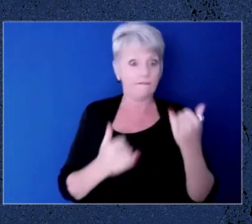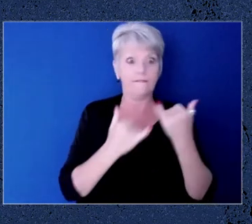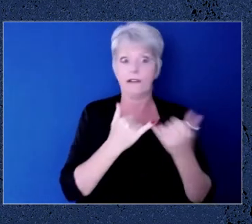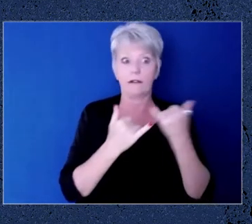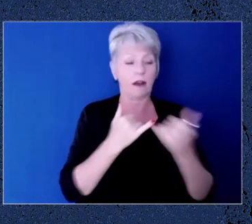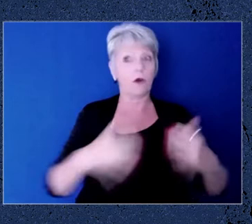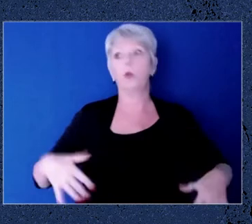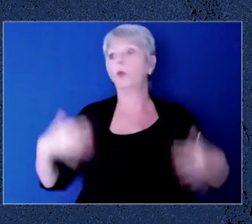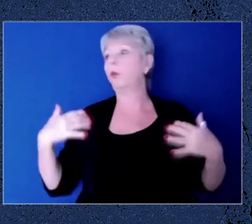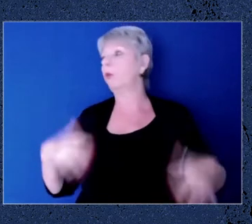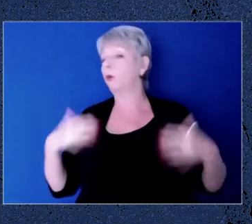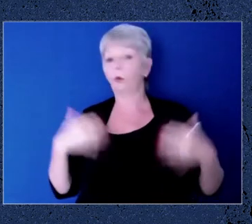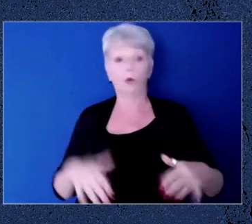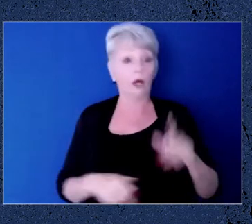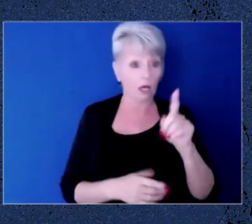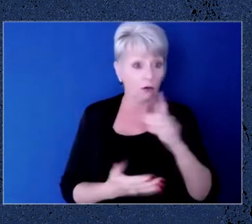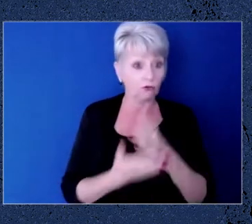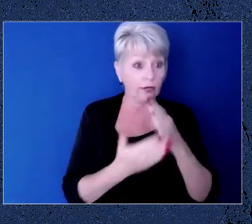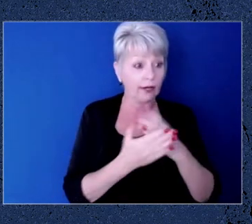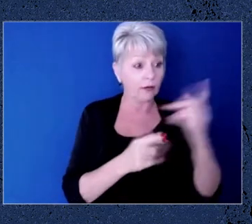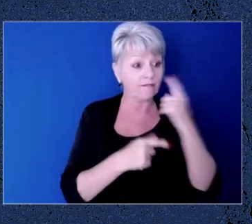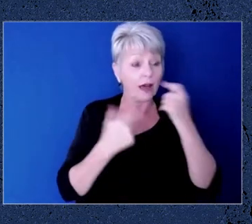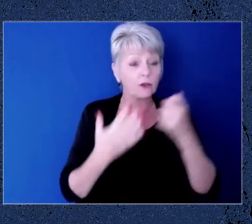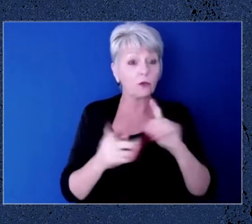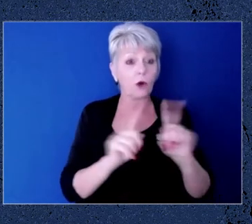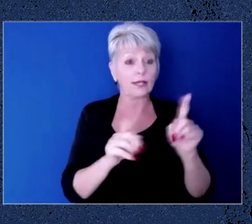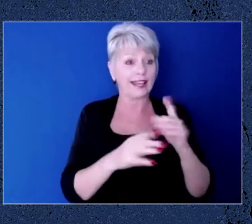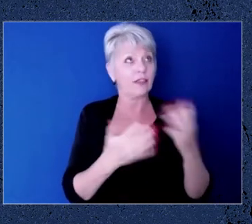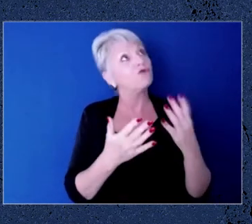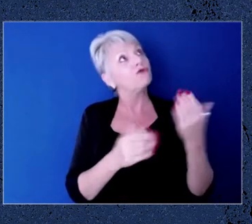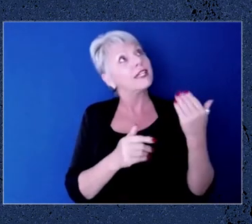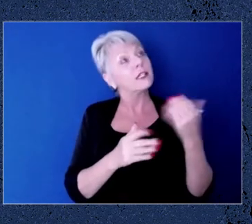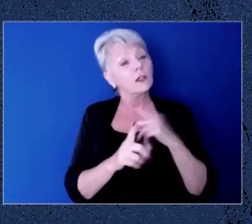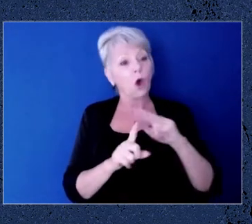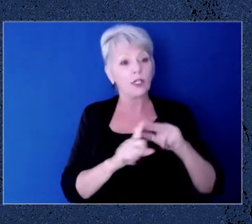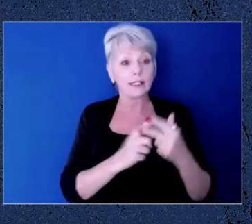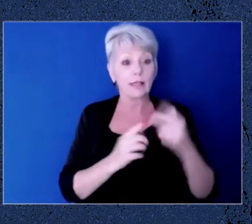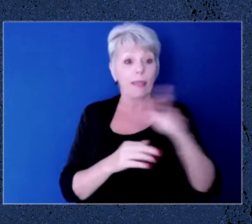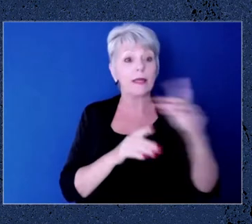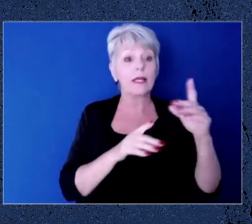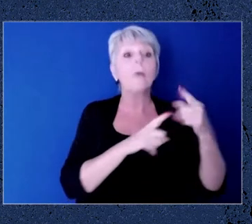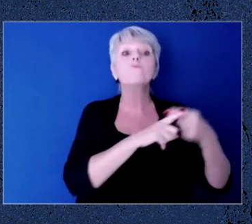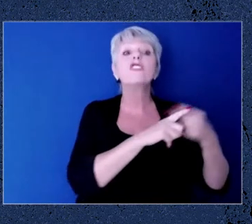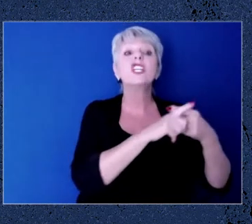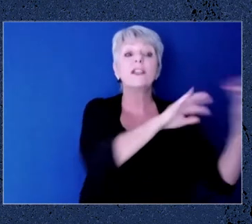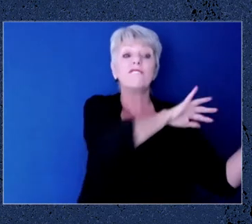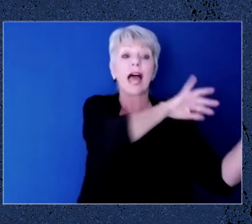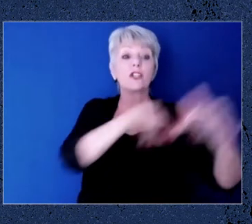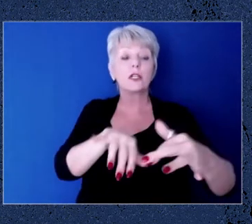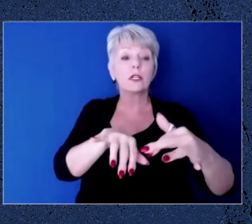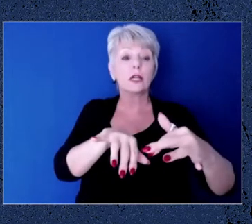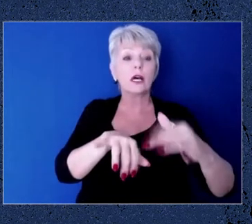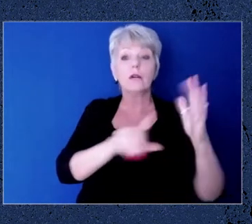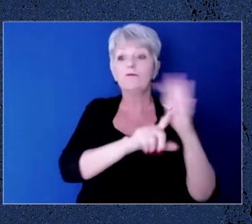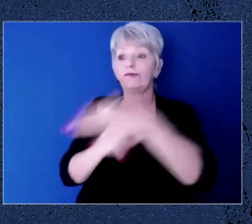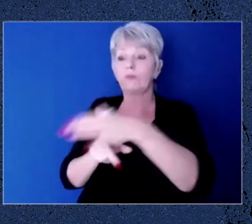come out of that is, particularly in the recent context, is that the British invasion, not only was it terrible for Aboriginal people, but it marks